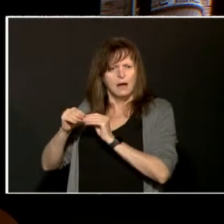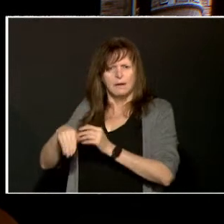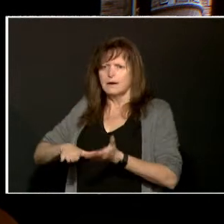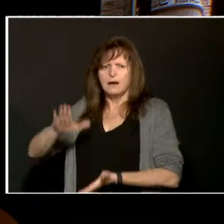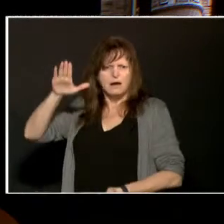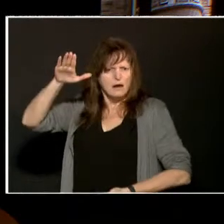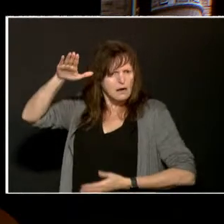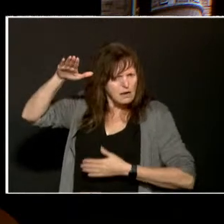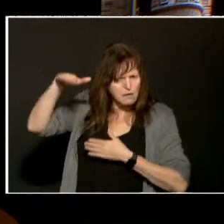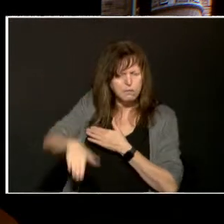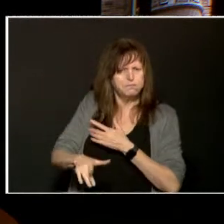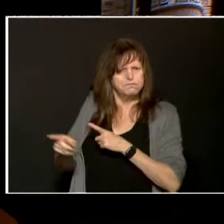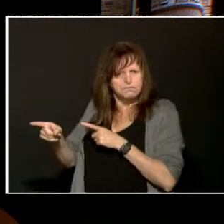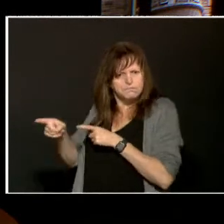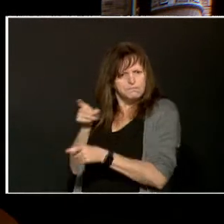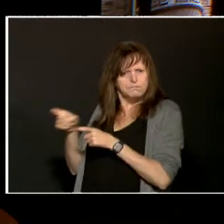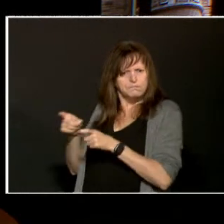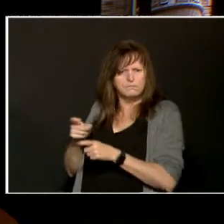now?